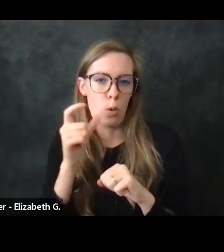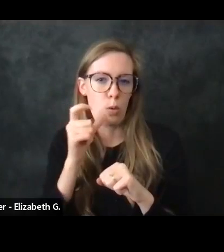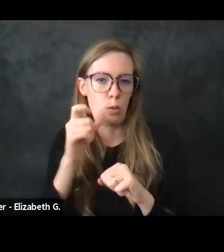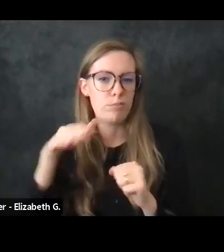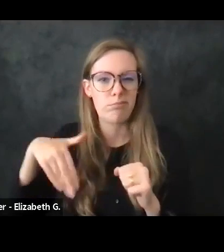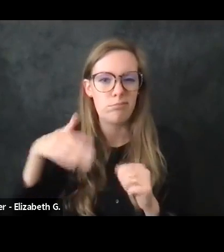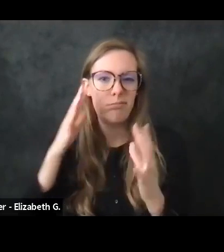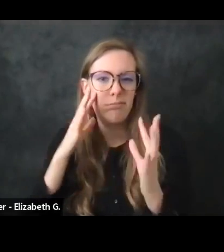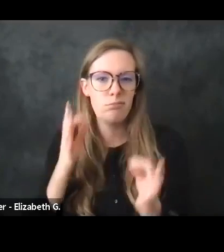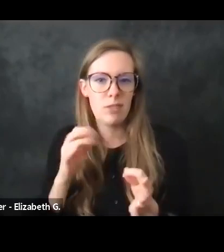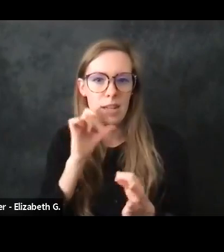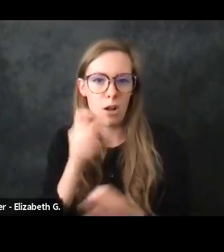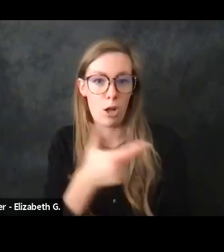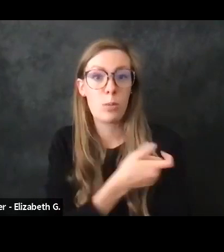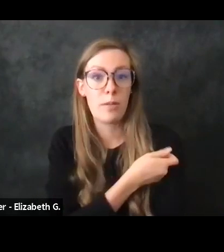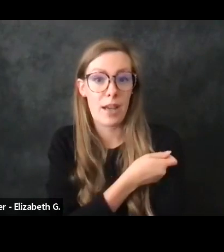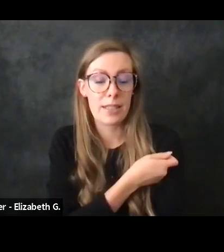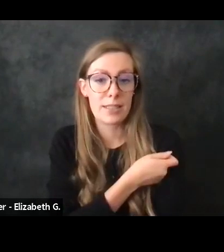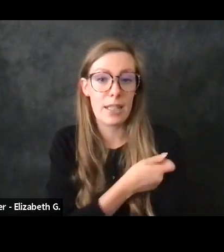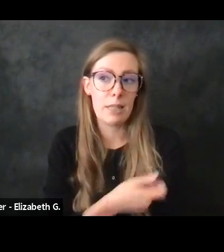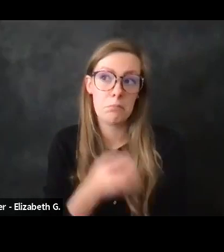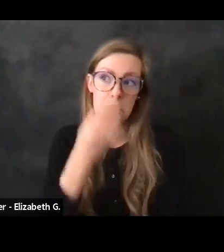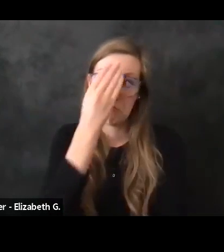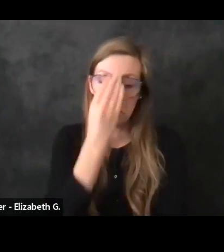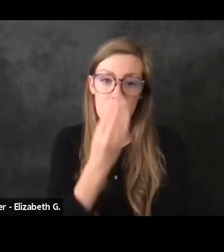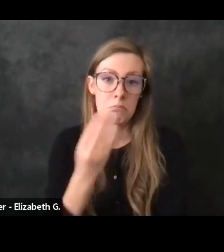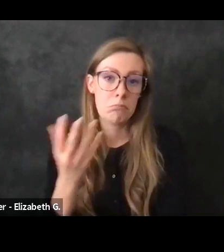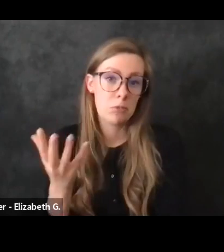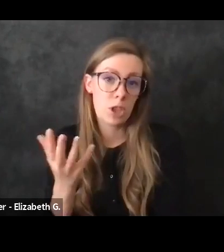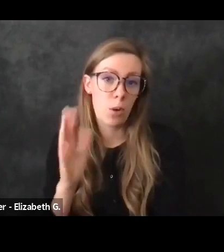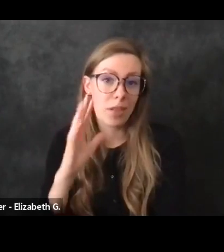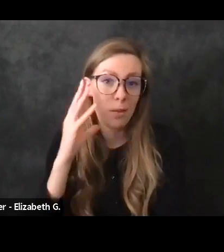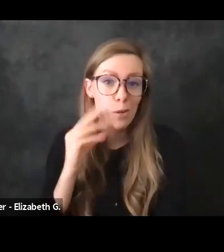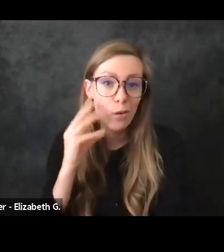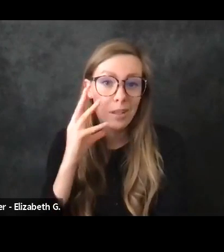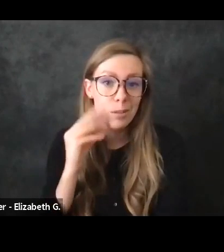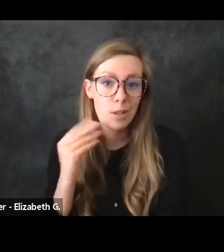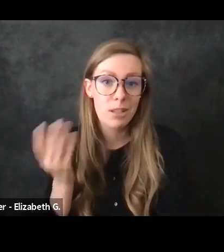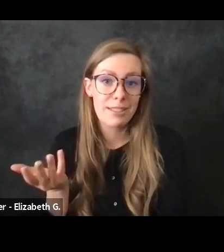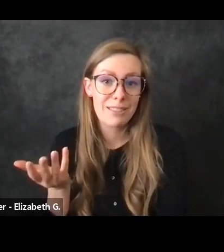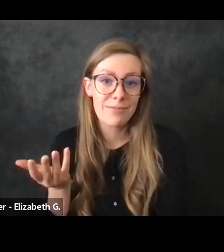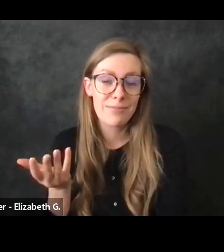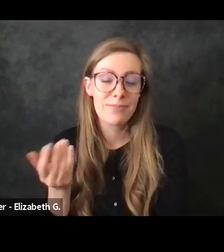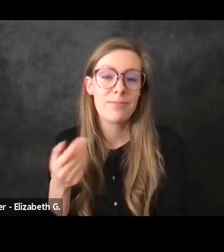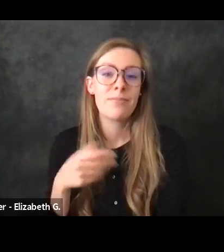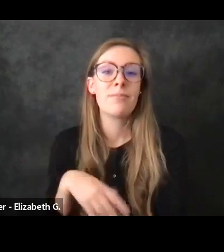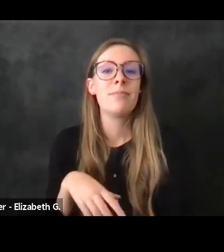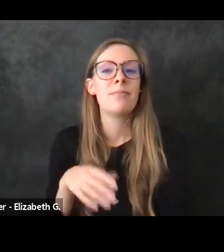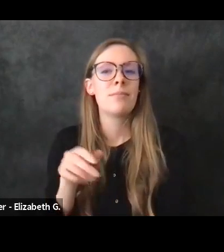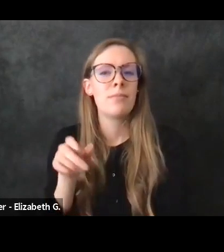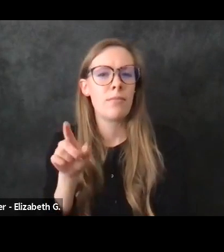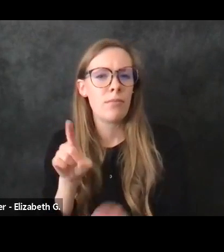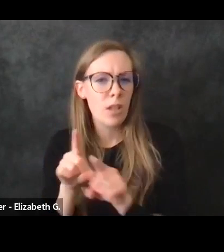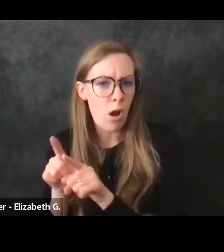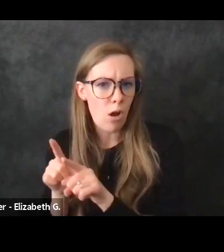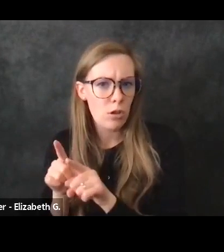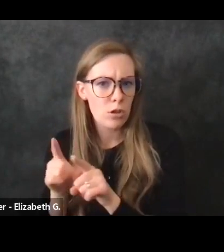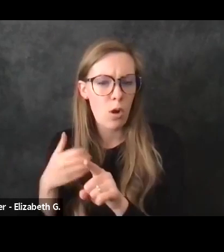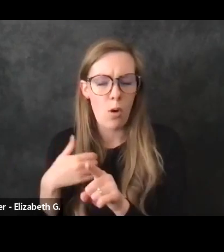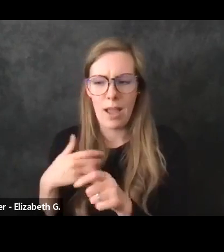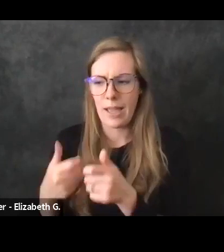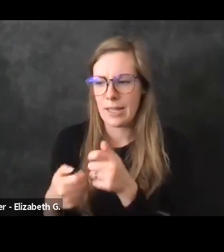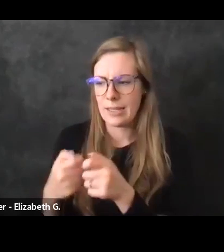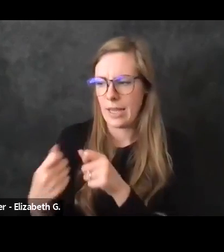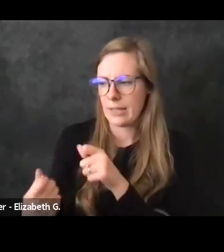not vaccinated and share with them your experience. As an aside, I got a text